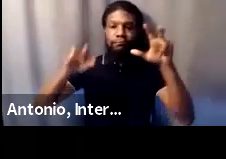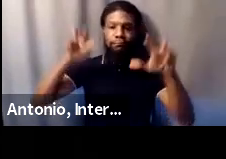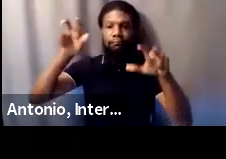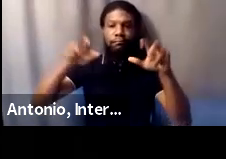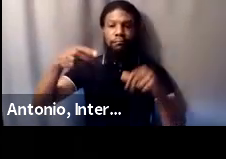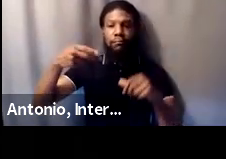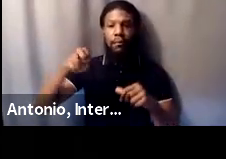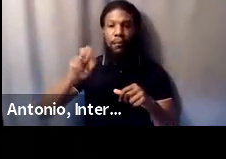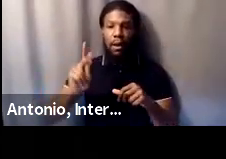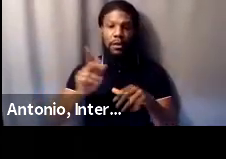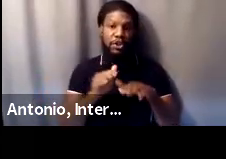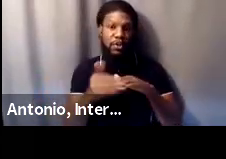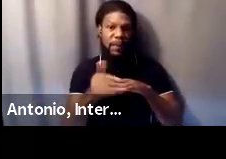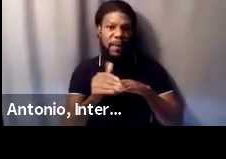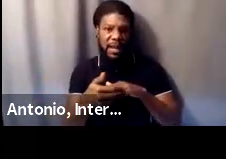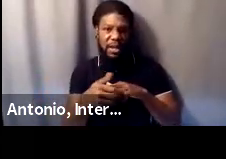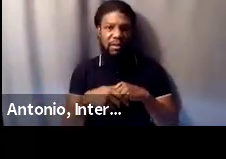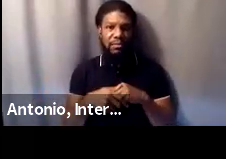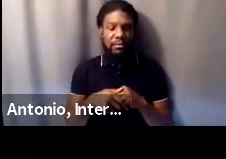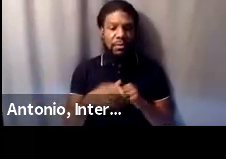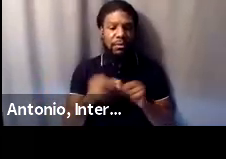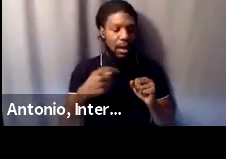I decided not to tie them.